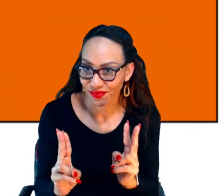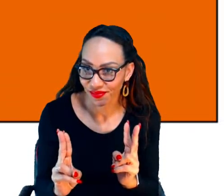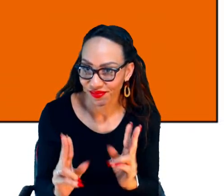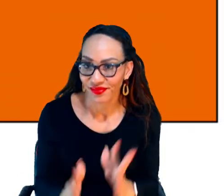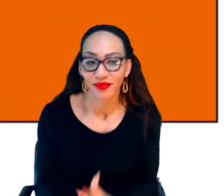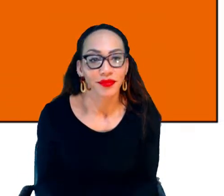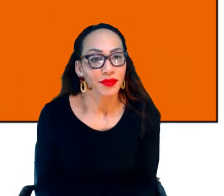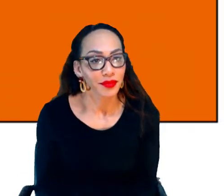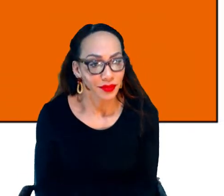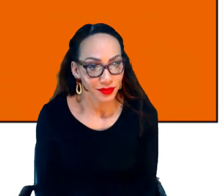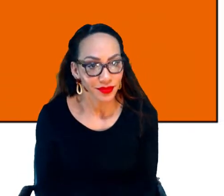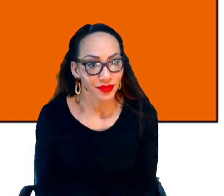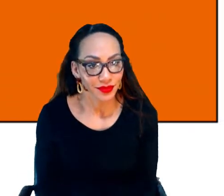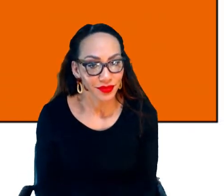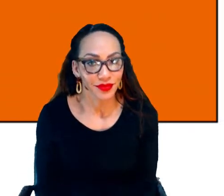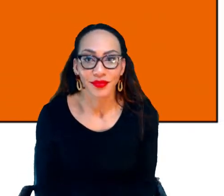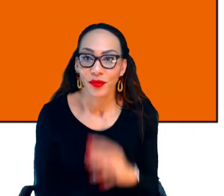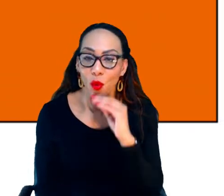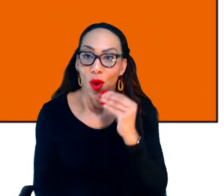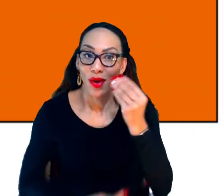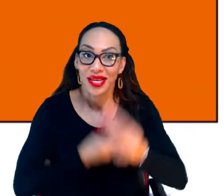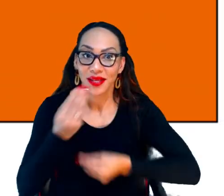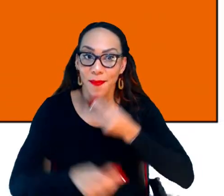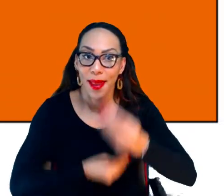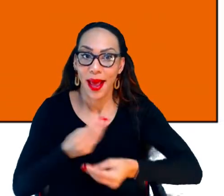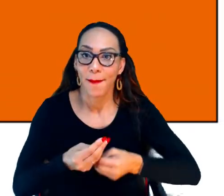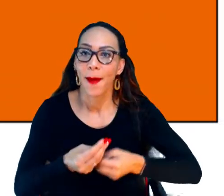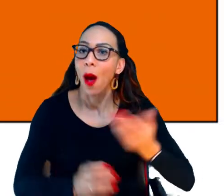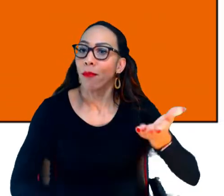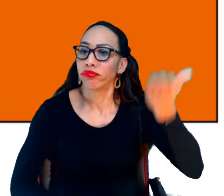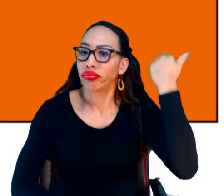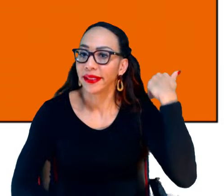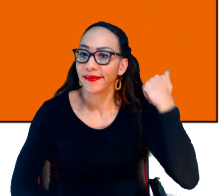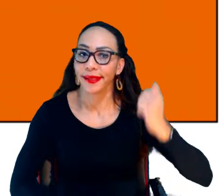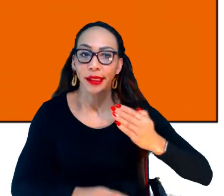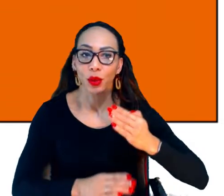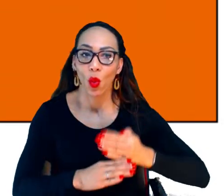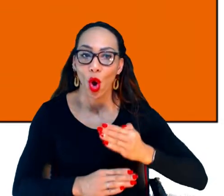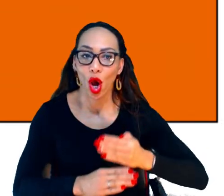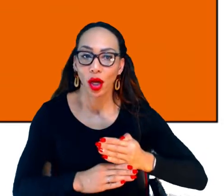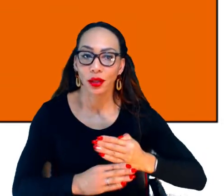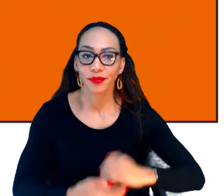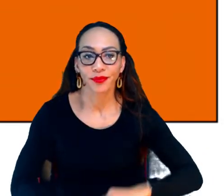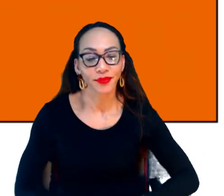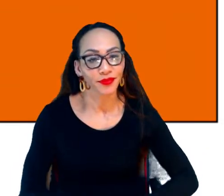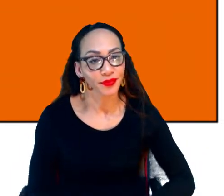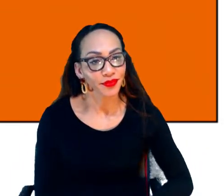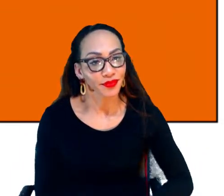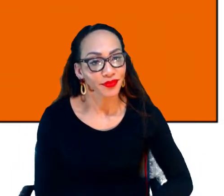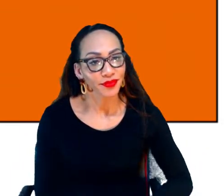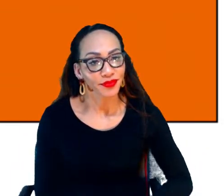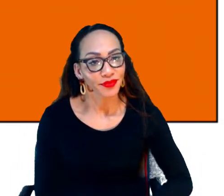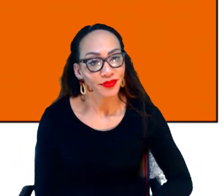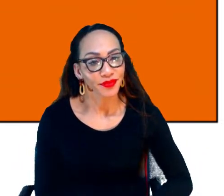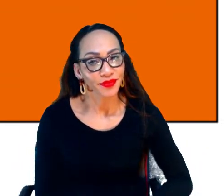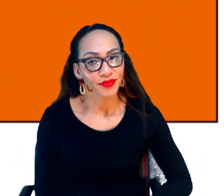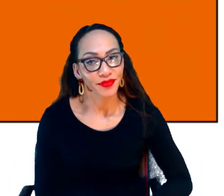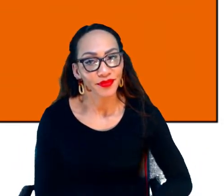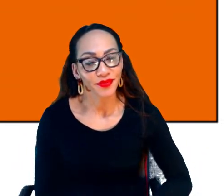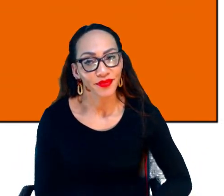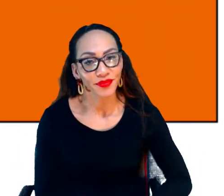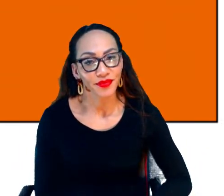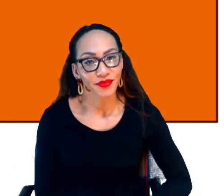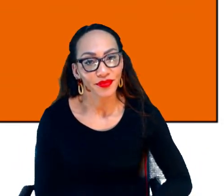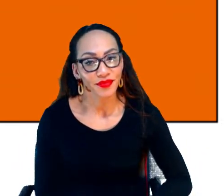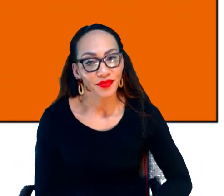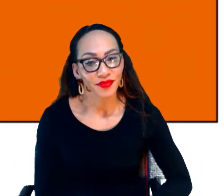some of the work that I did in the past. So first of all, I'll explain about the work. I don't know why that's